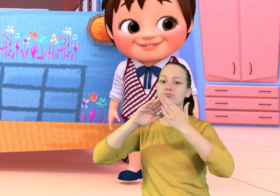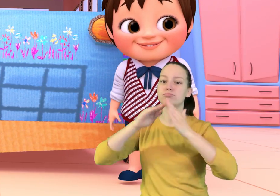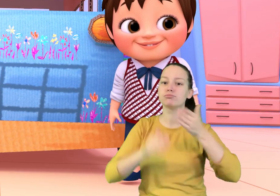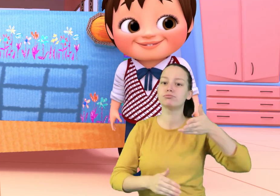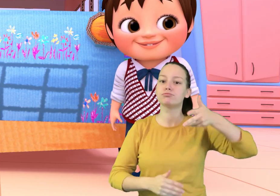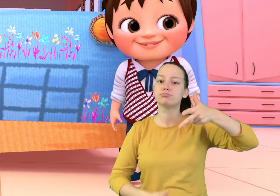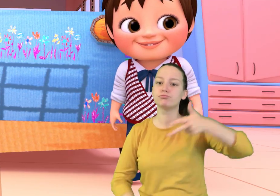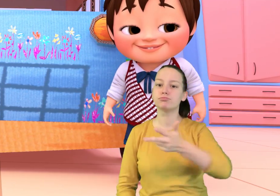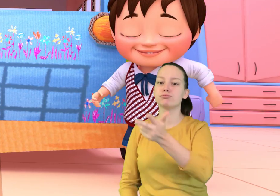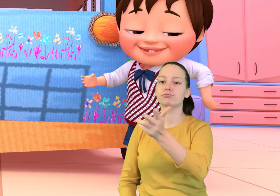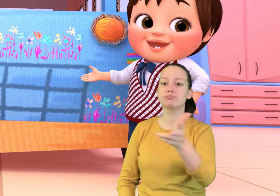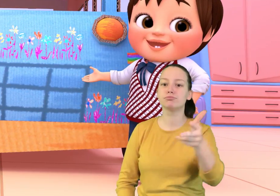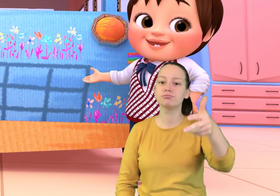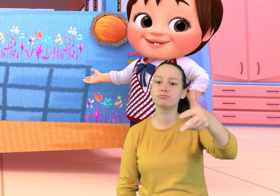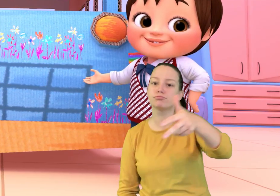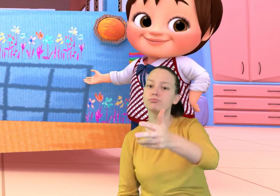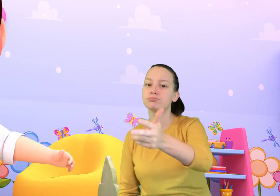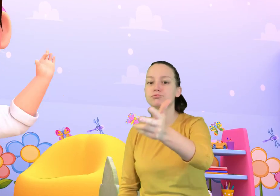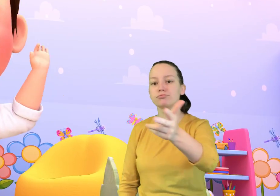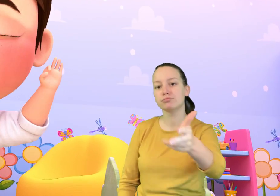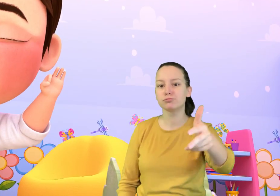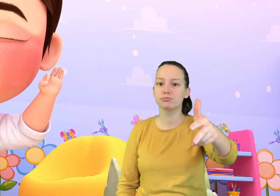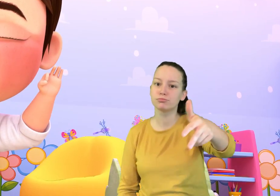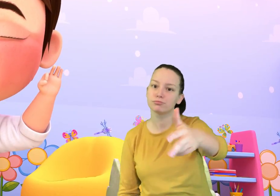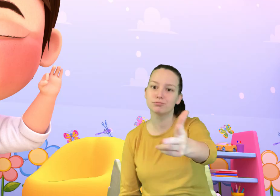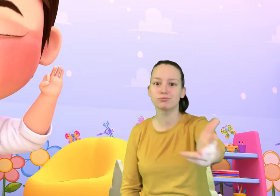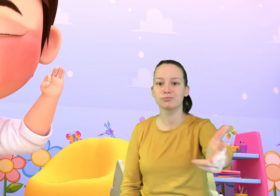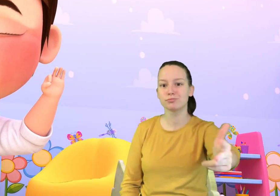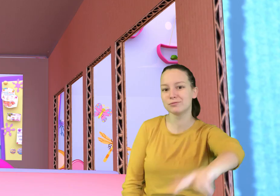all through the